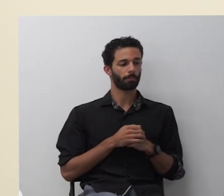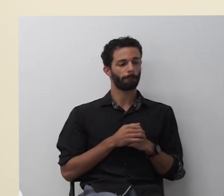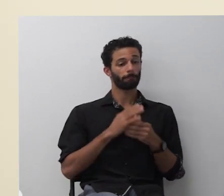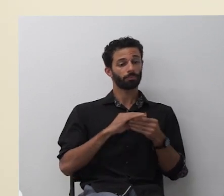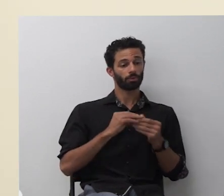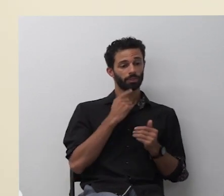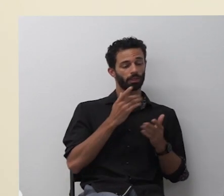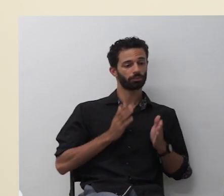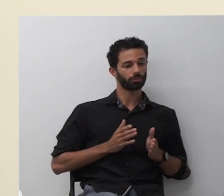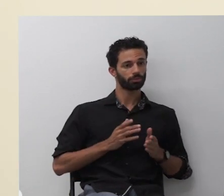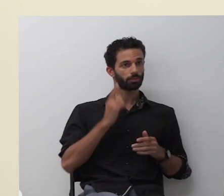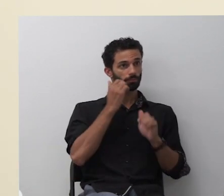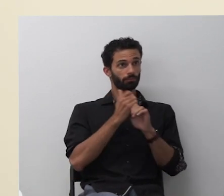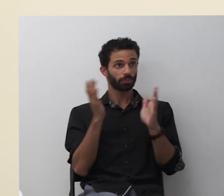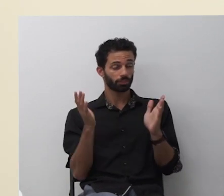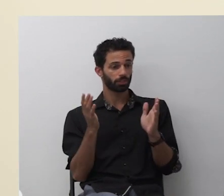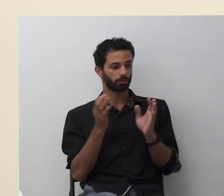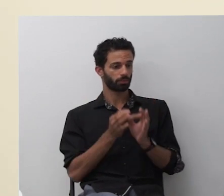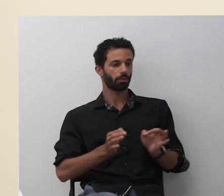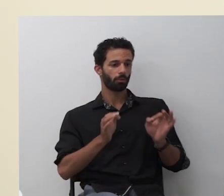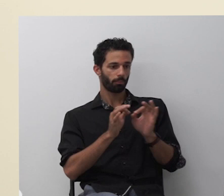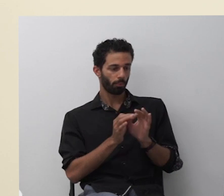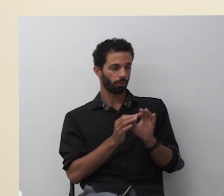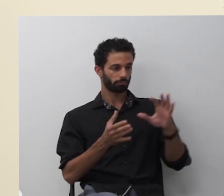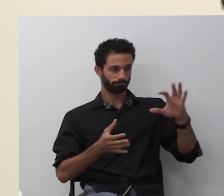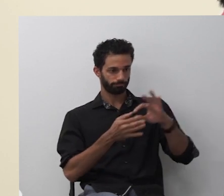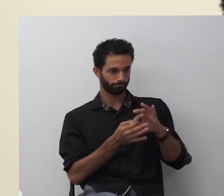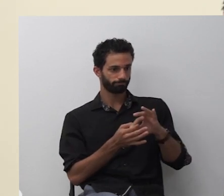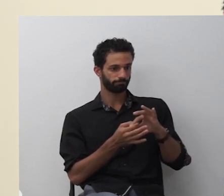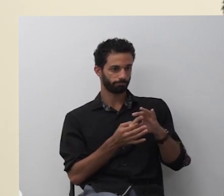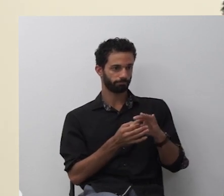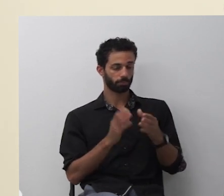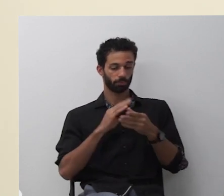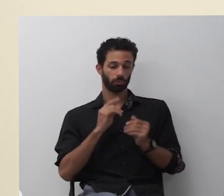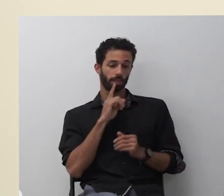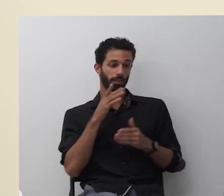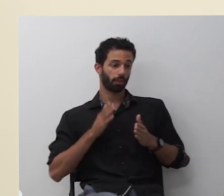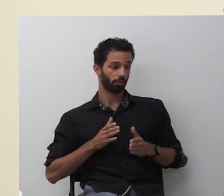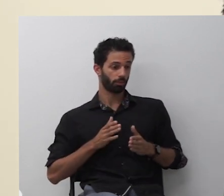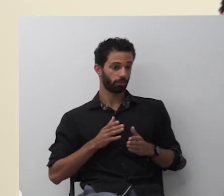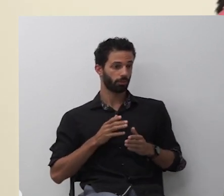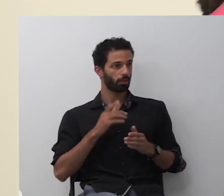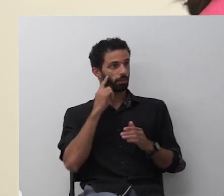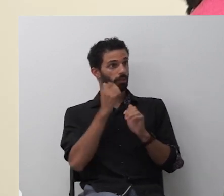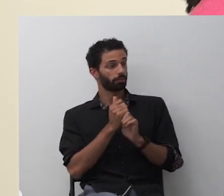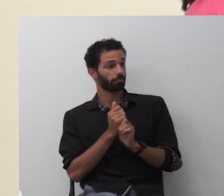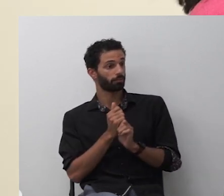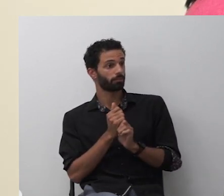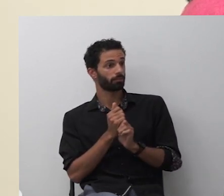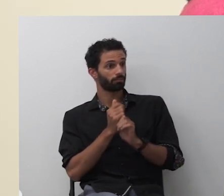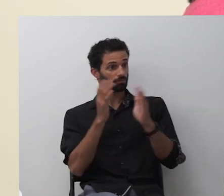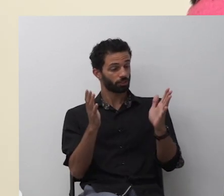Storytellers and visionaries are important combinations, right? So because storytellers can make the vision something that folks